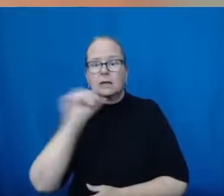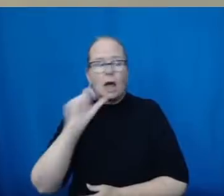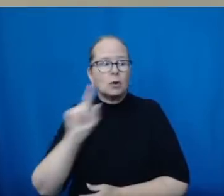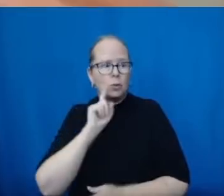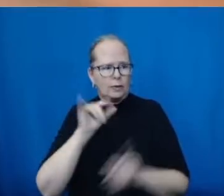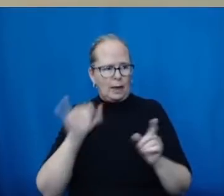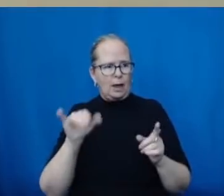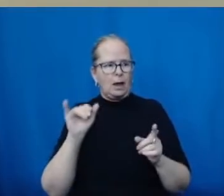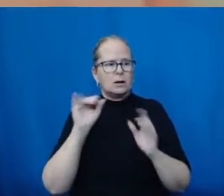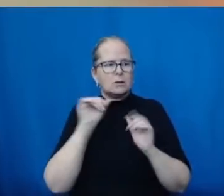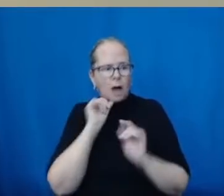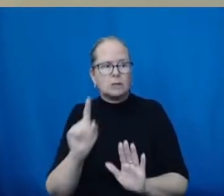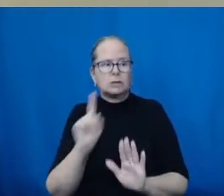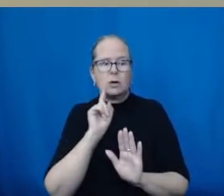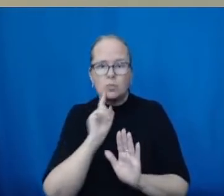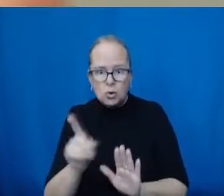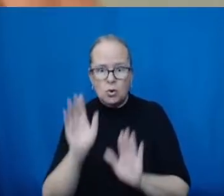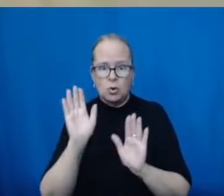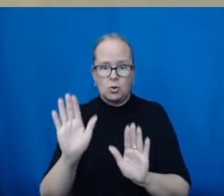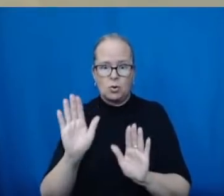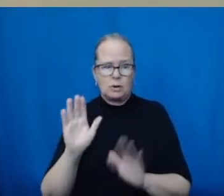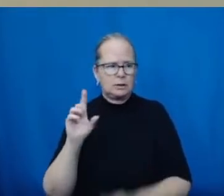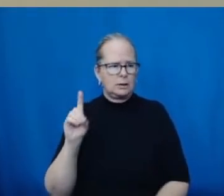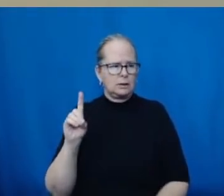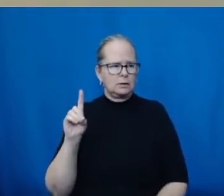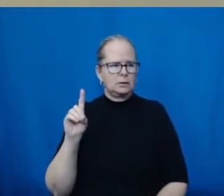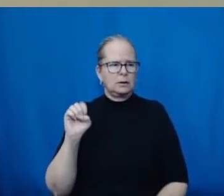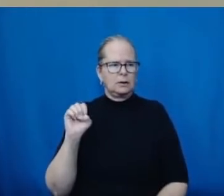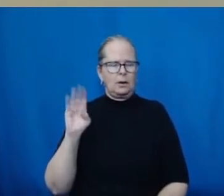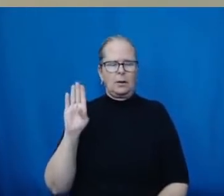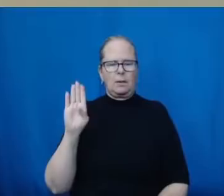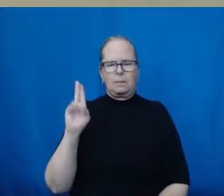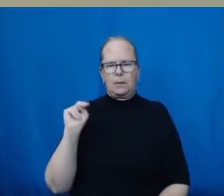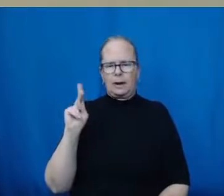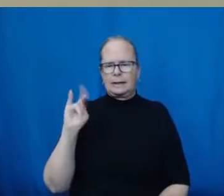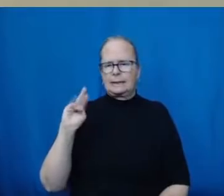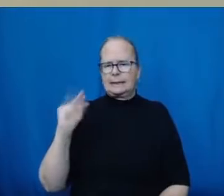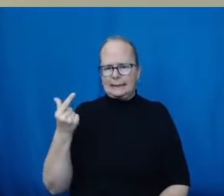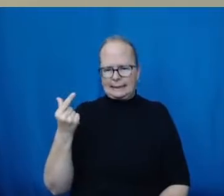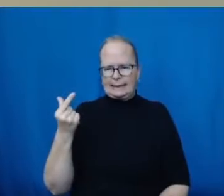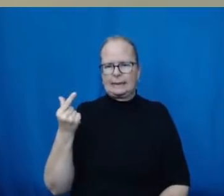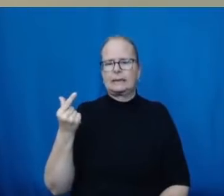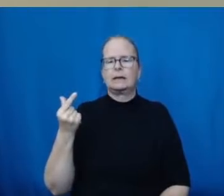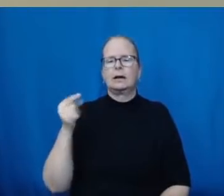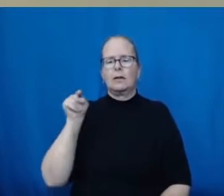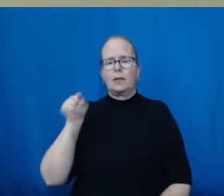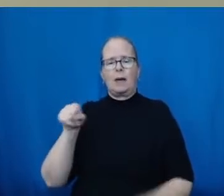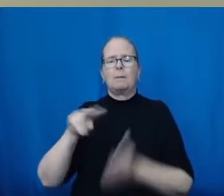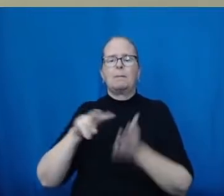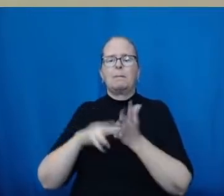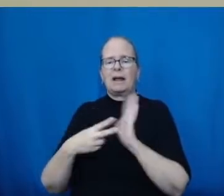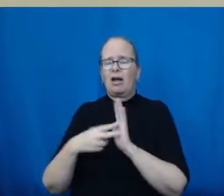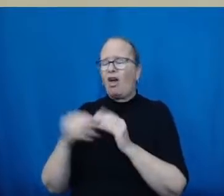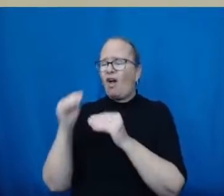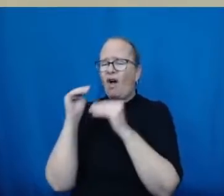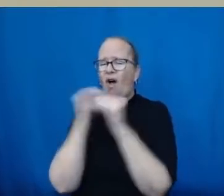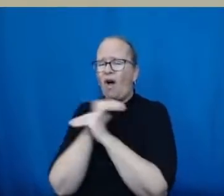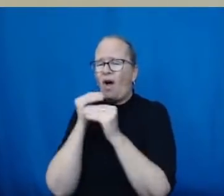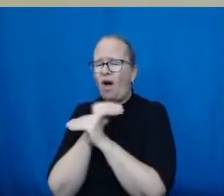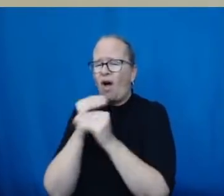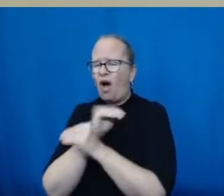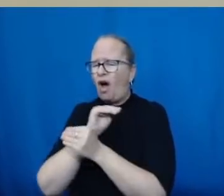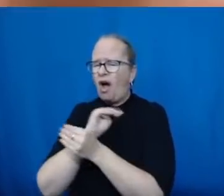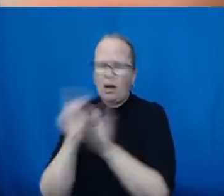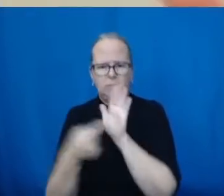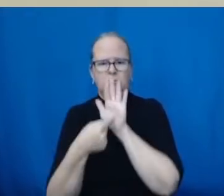We have to get out there and continue to counter this misinformation. Debunking works. There was another great study, again, came out just